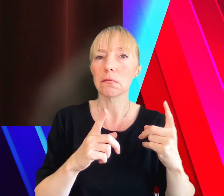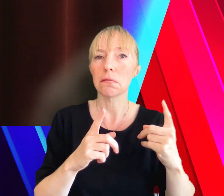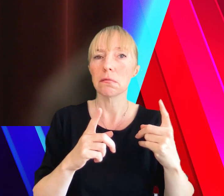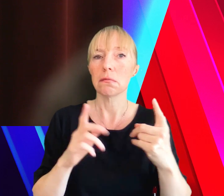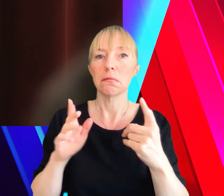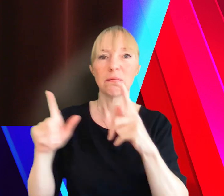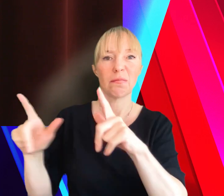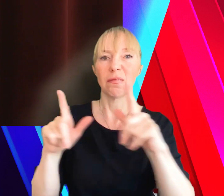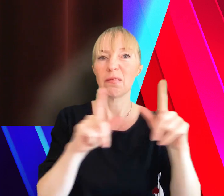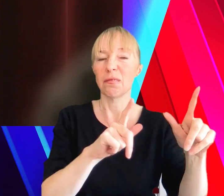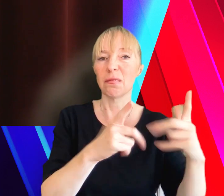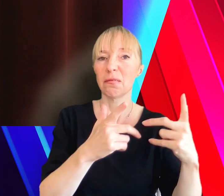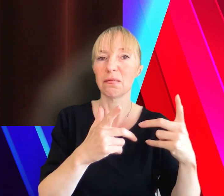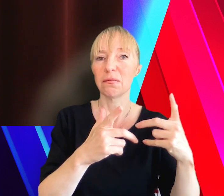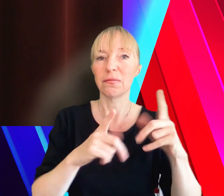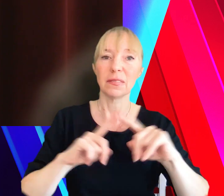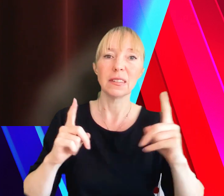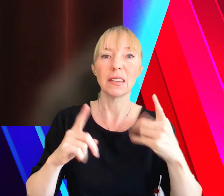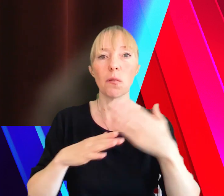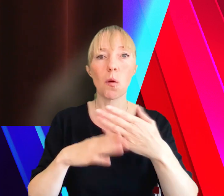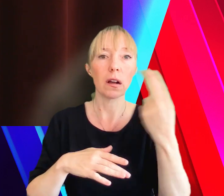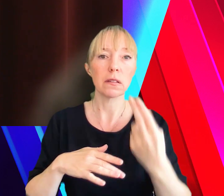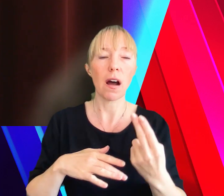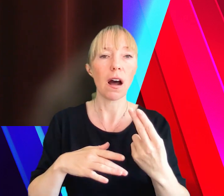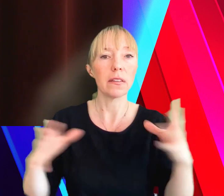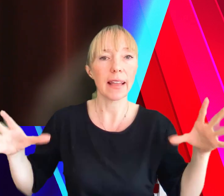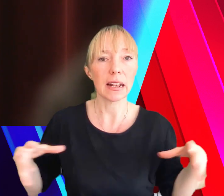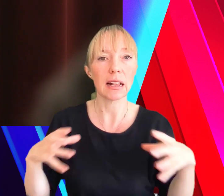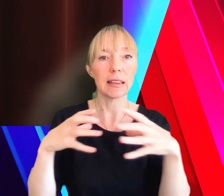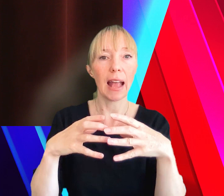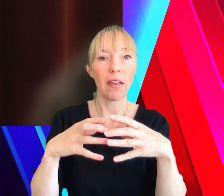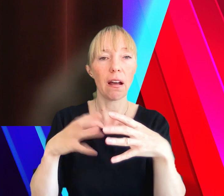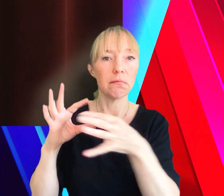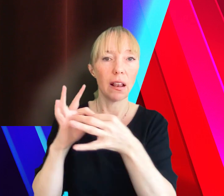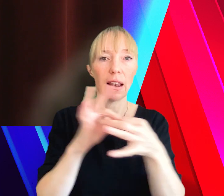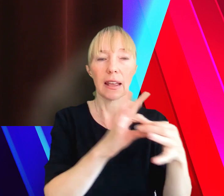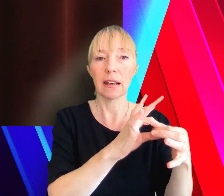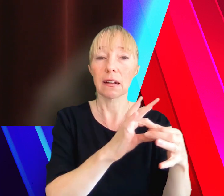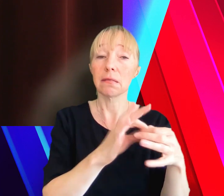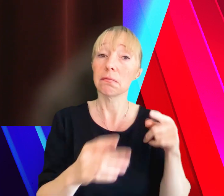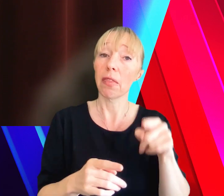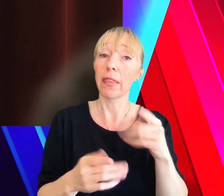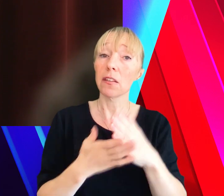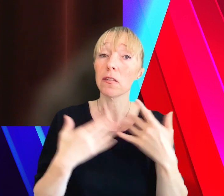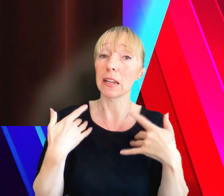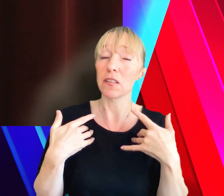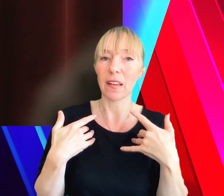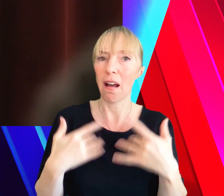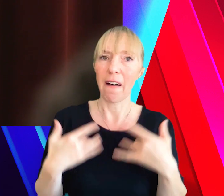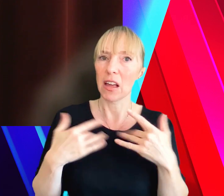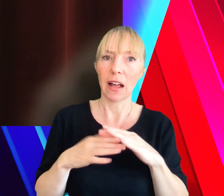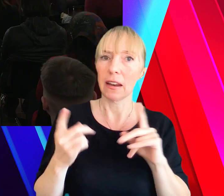like practices that consider this theme, different like works of art, and like kind of collating them together, which